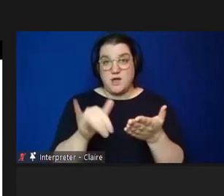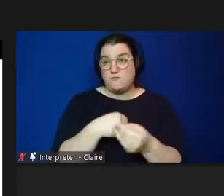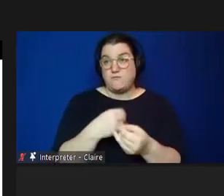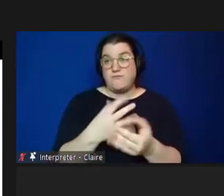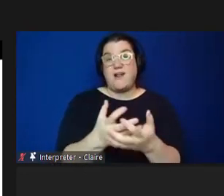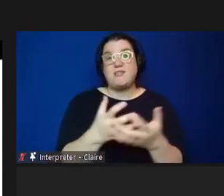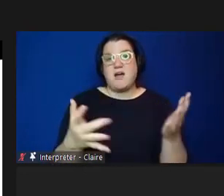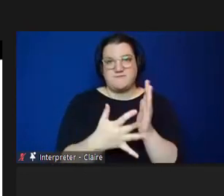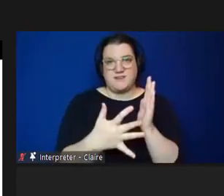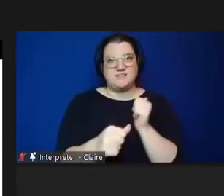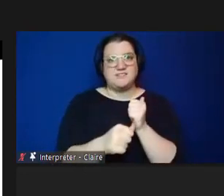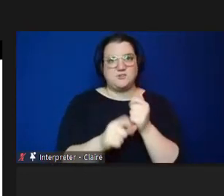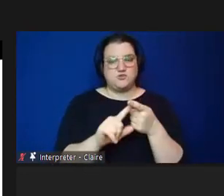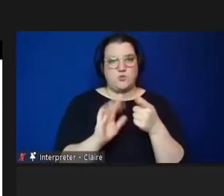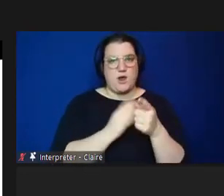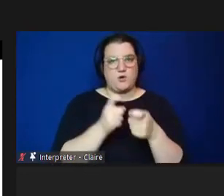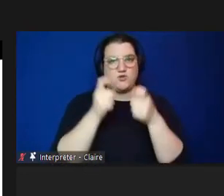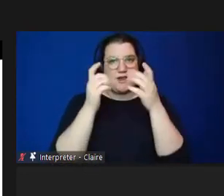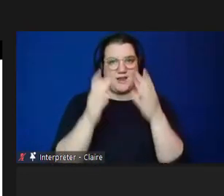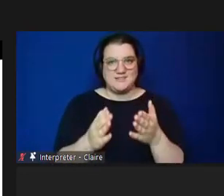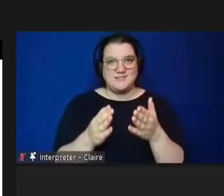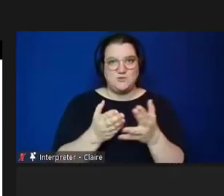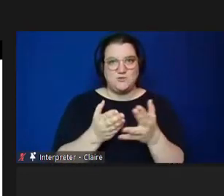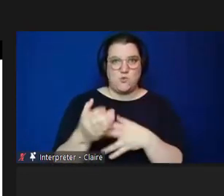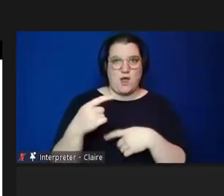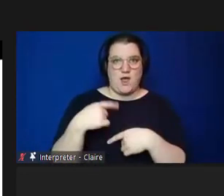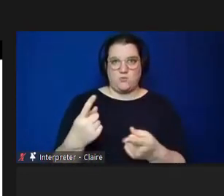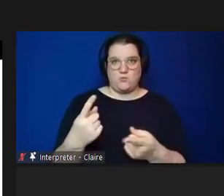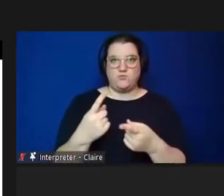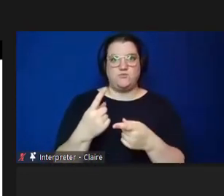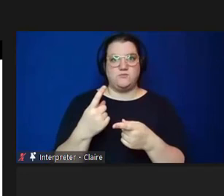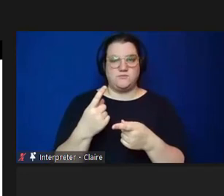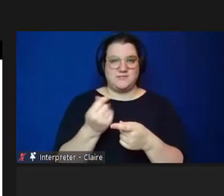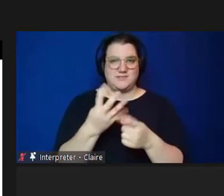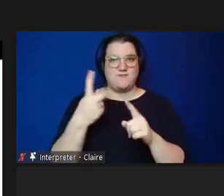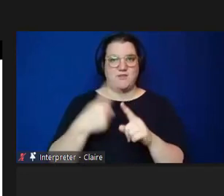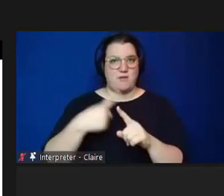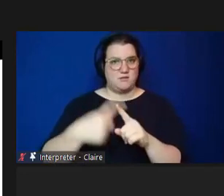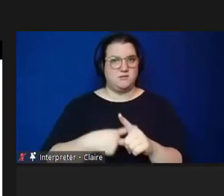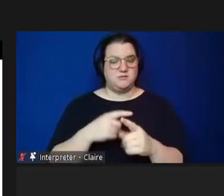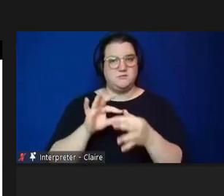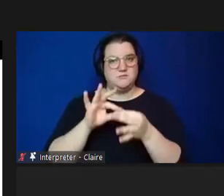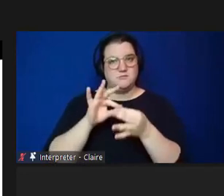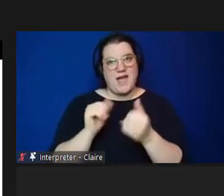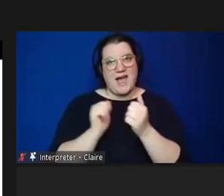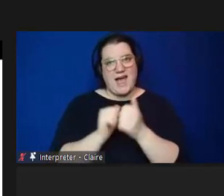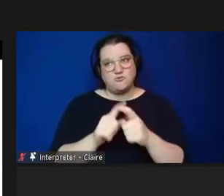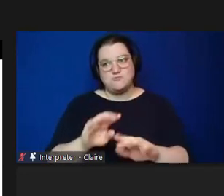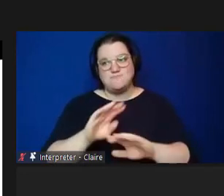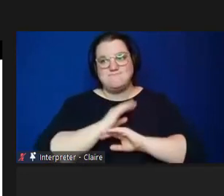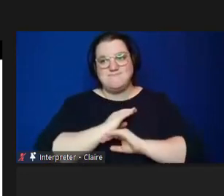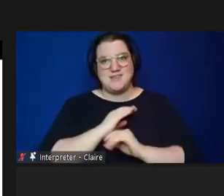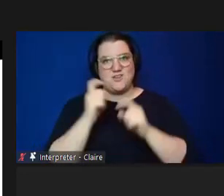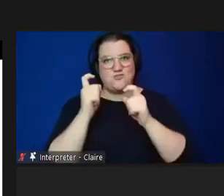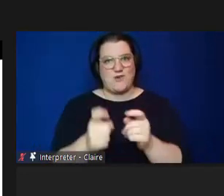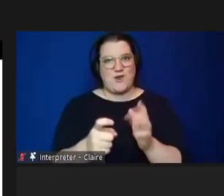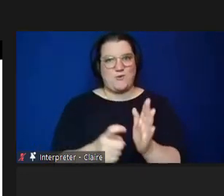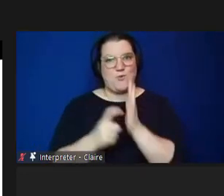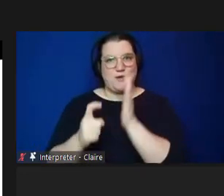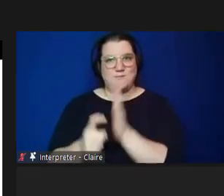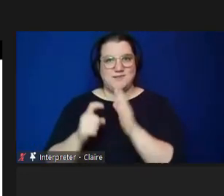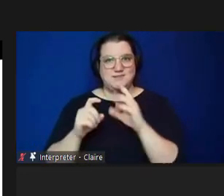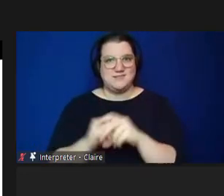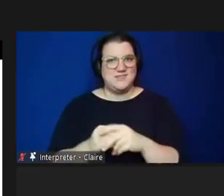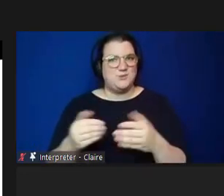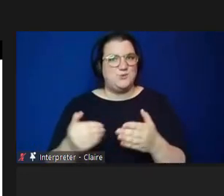technical assistance to our grantees throughout the last several months on how to meet their grant requirements in some